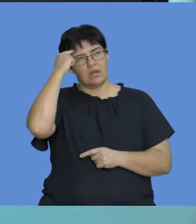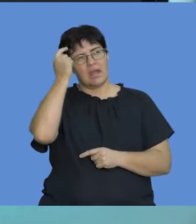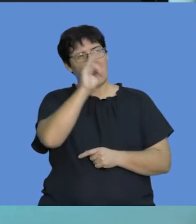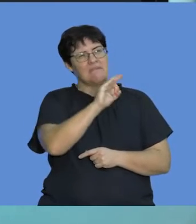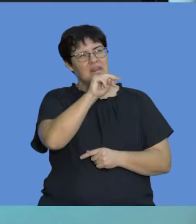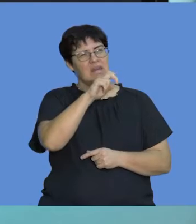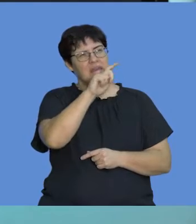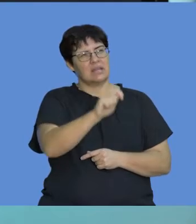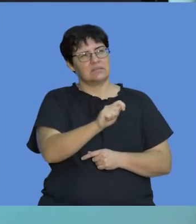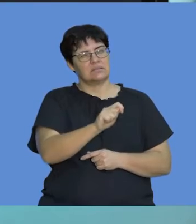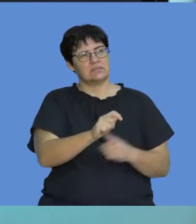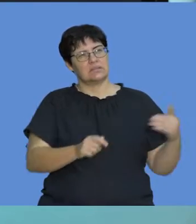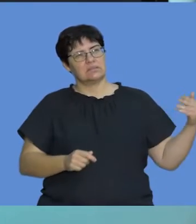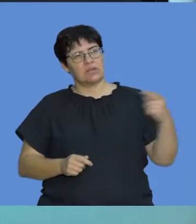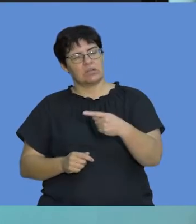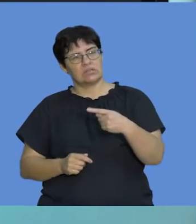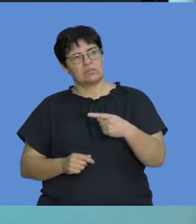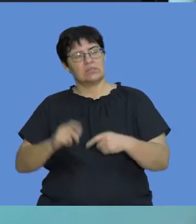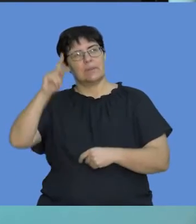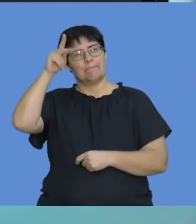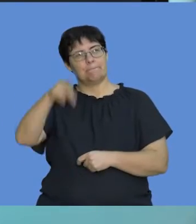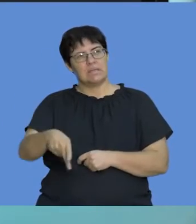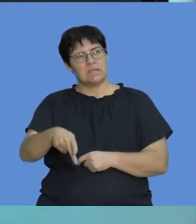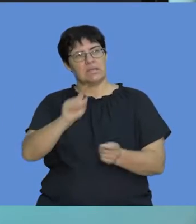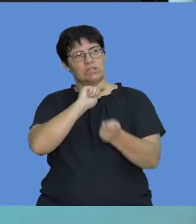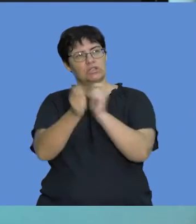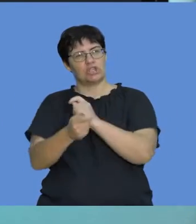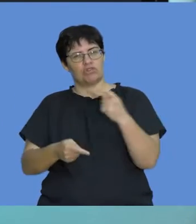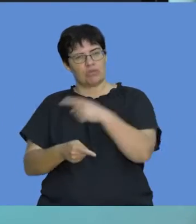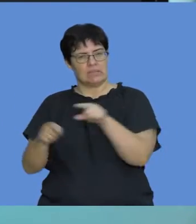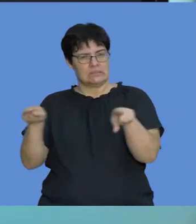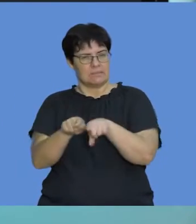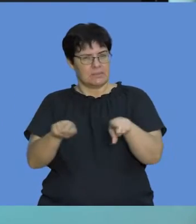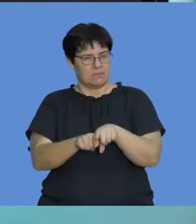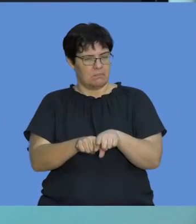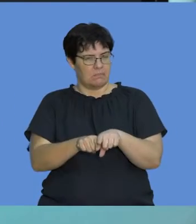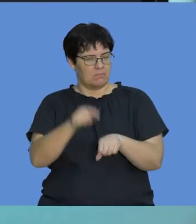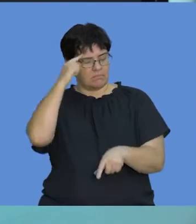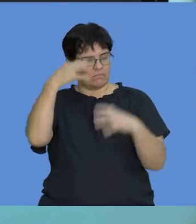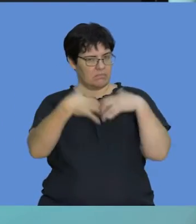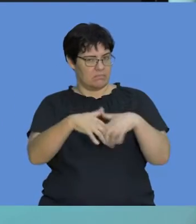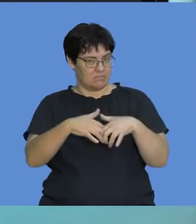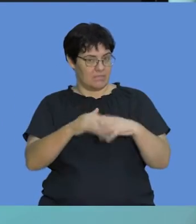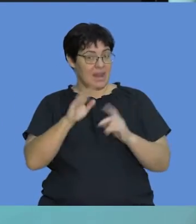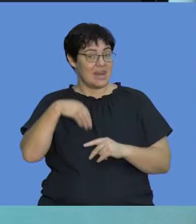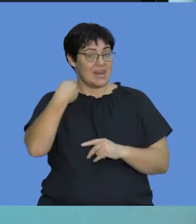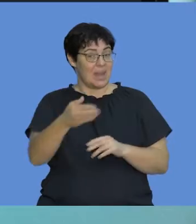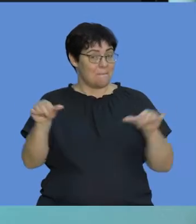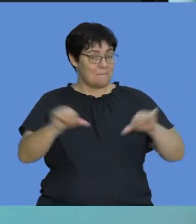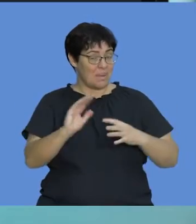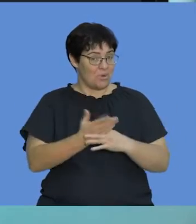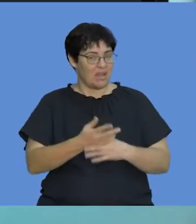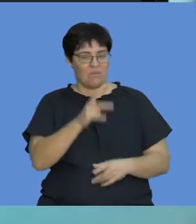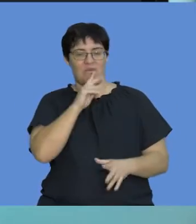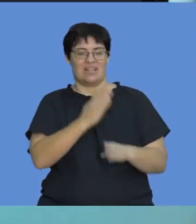your head around F net direction equal to change in momentum direction, okay? And then we'll work through it in the